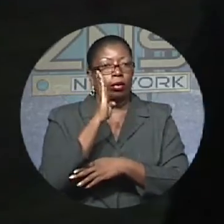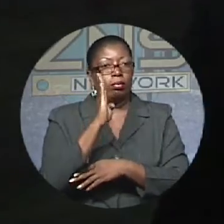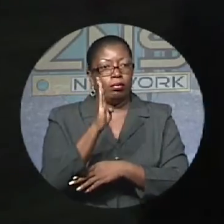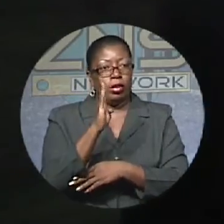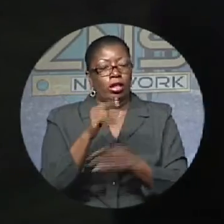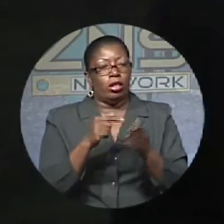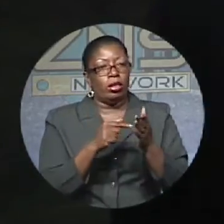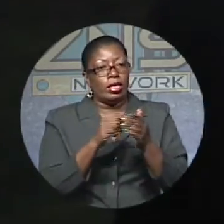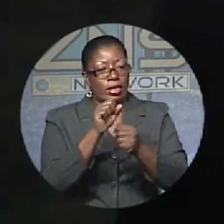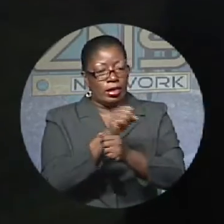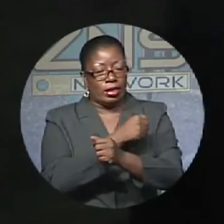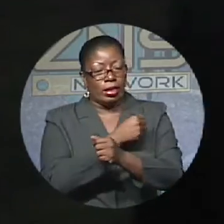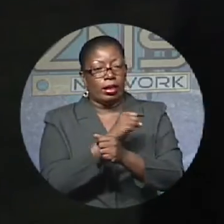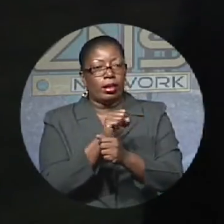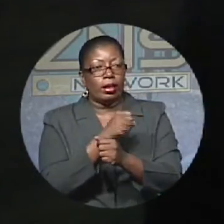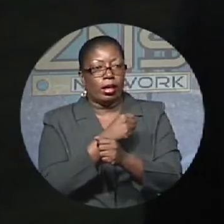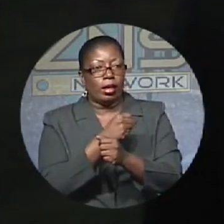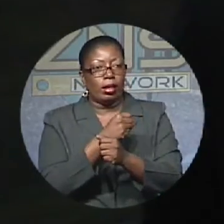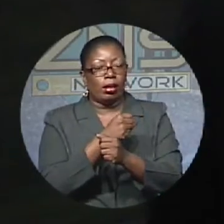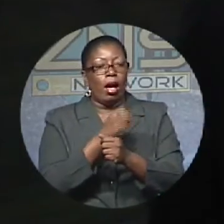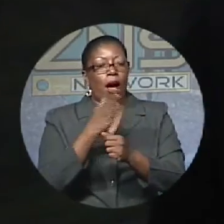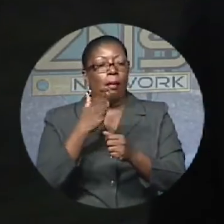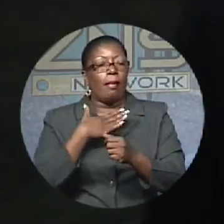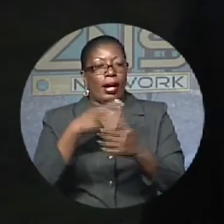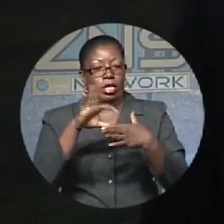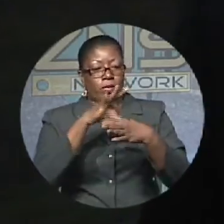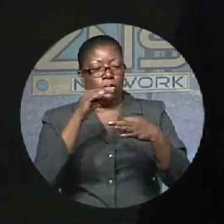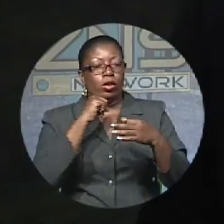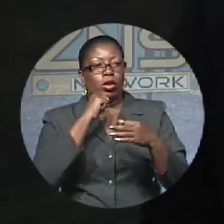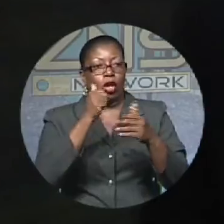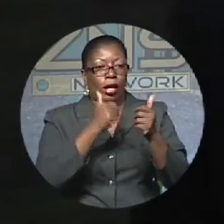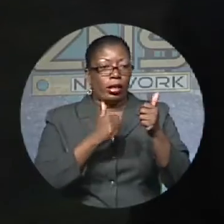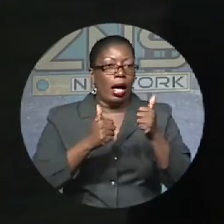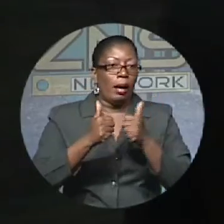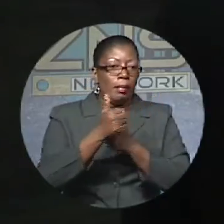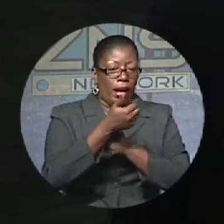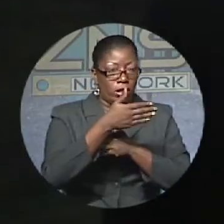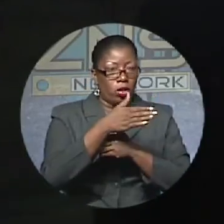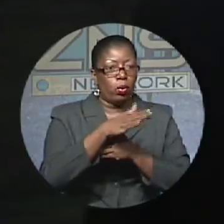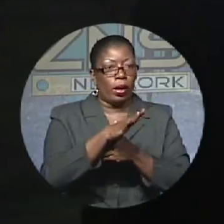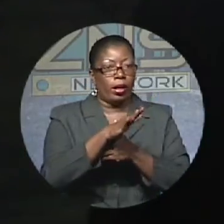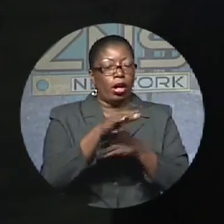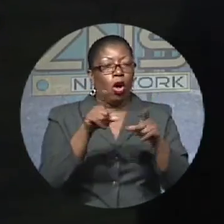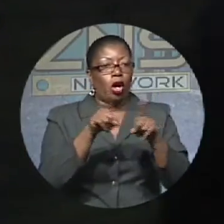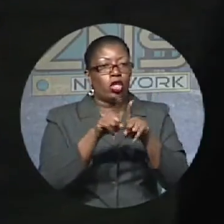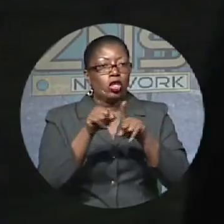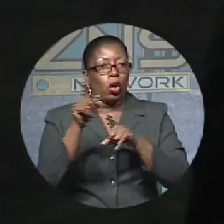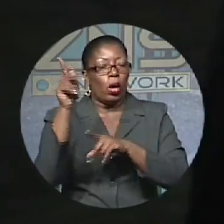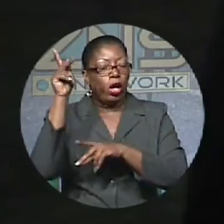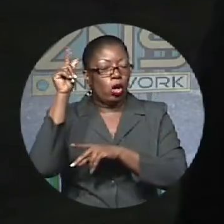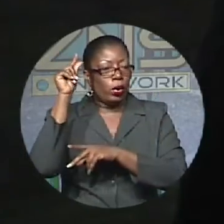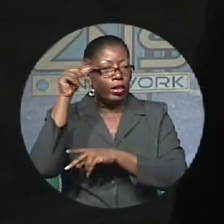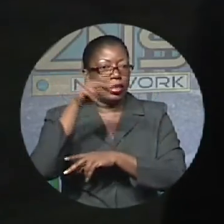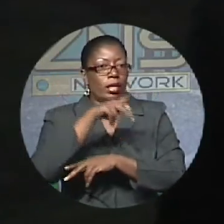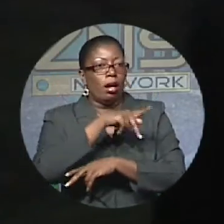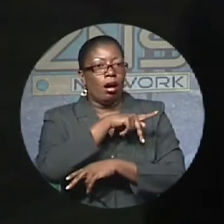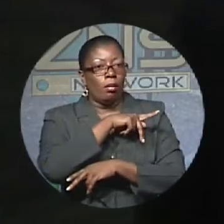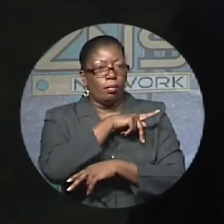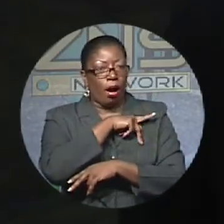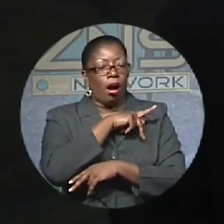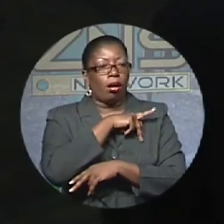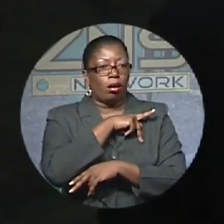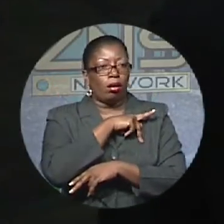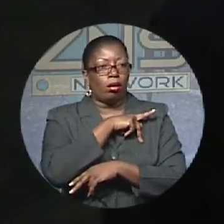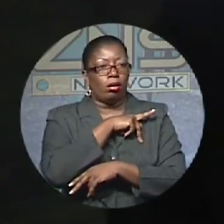one of her pieces, My Spirit Shall Not Pass Away. And Kate Quincy Parker, who's also a member of the group, all of the